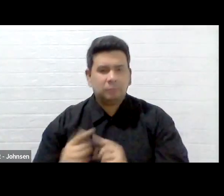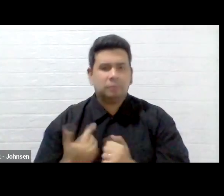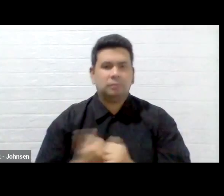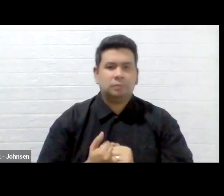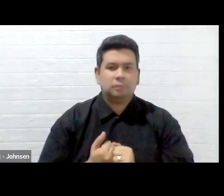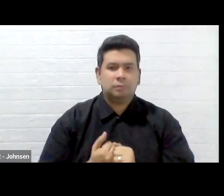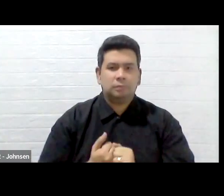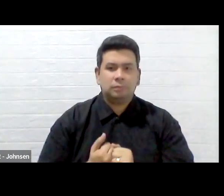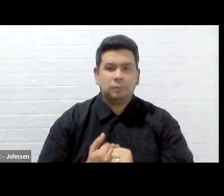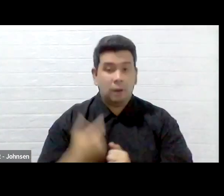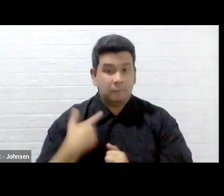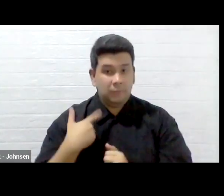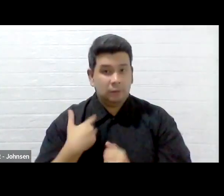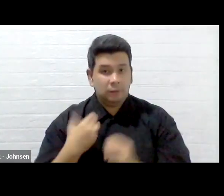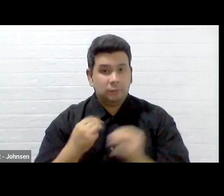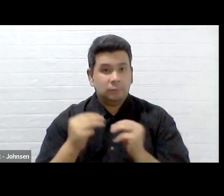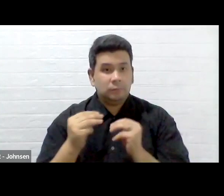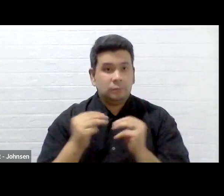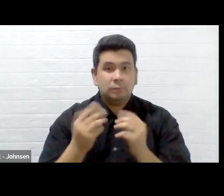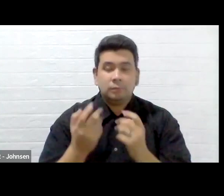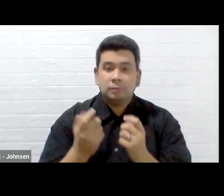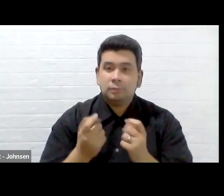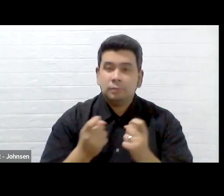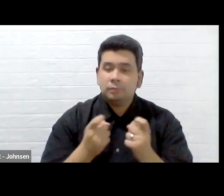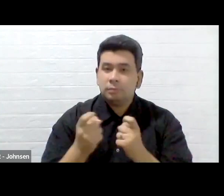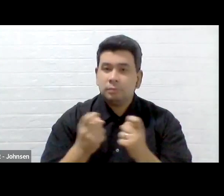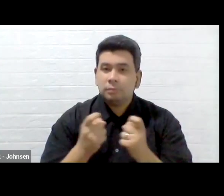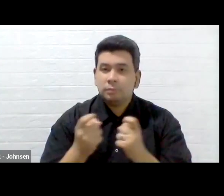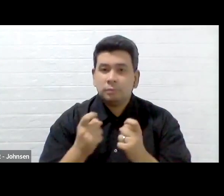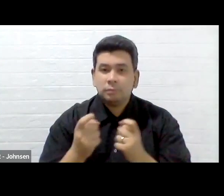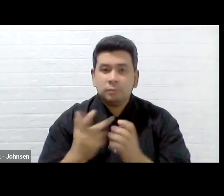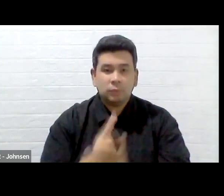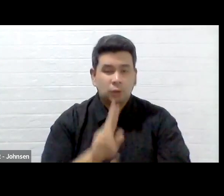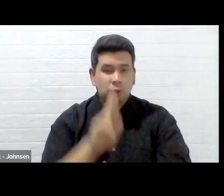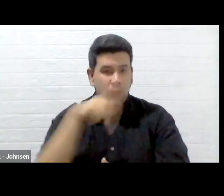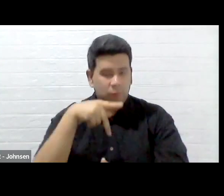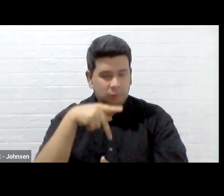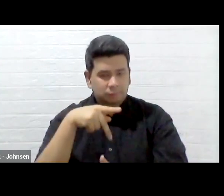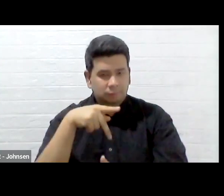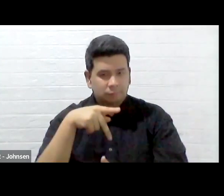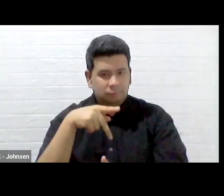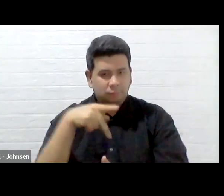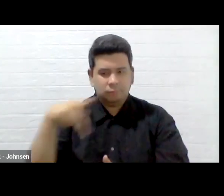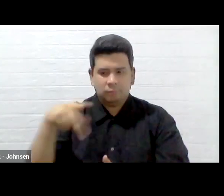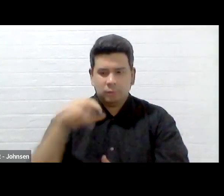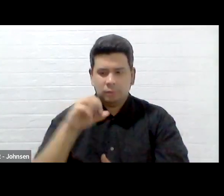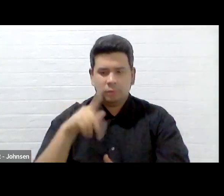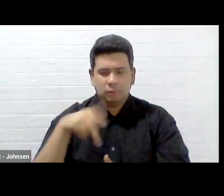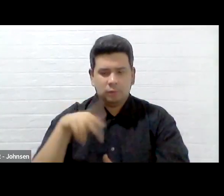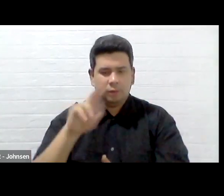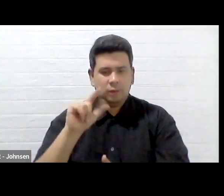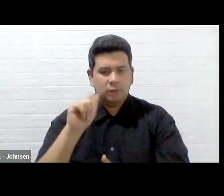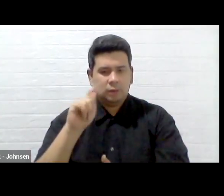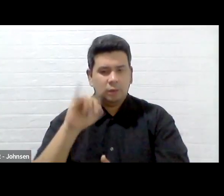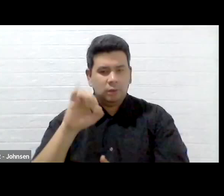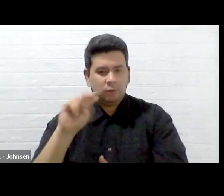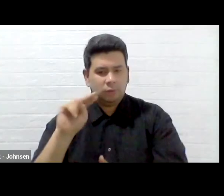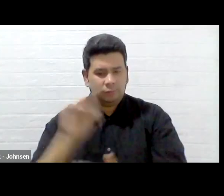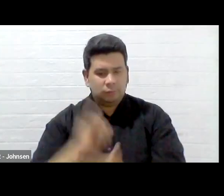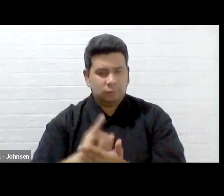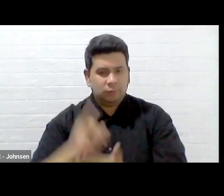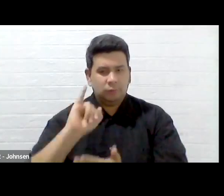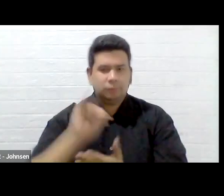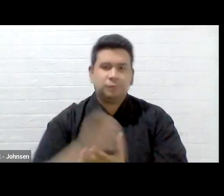eminent, Elma Laguna of the UP Population Institute. So, by the way,